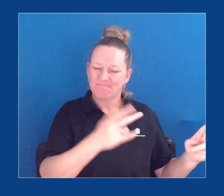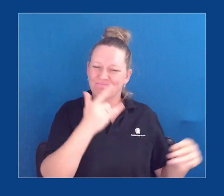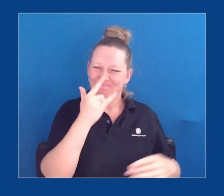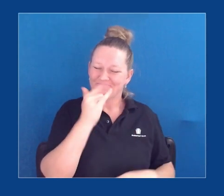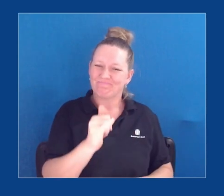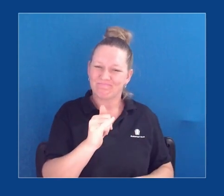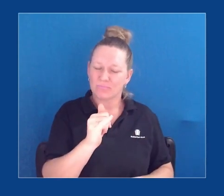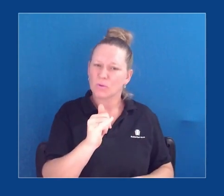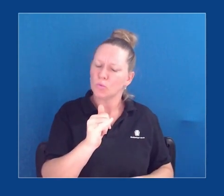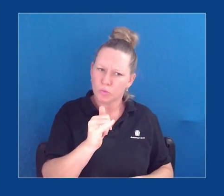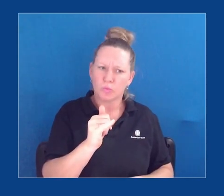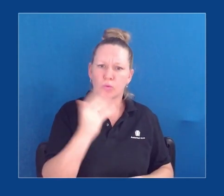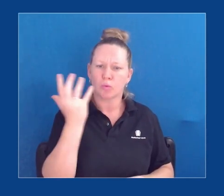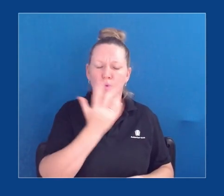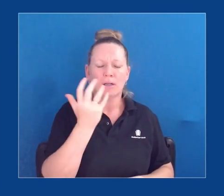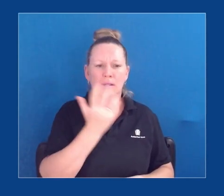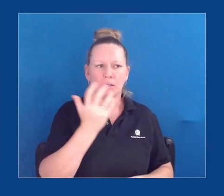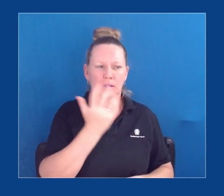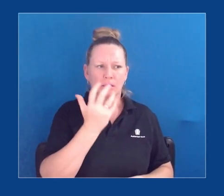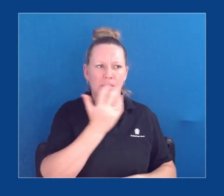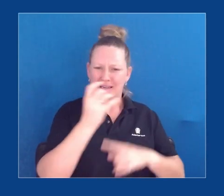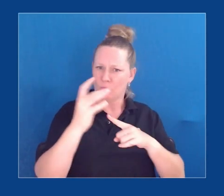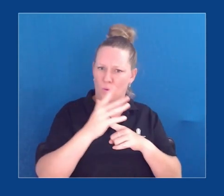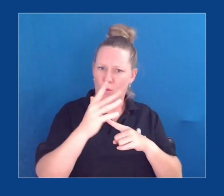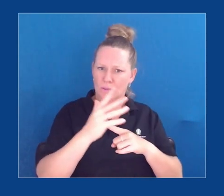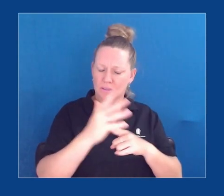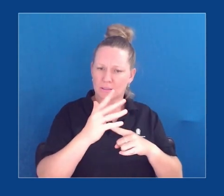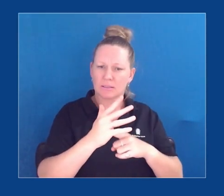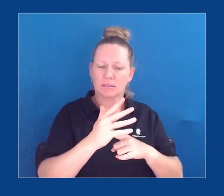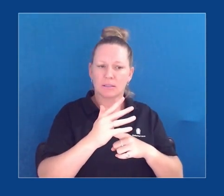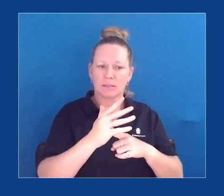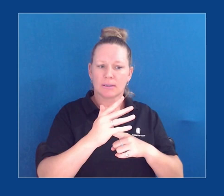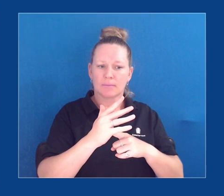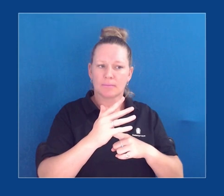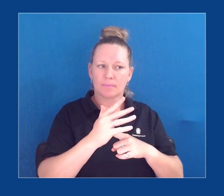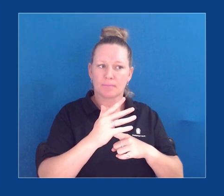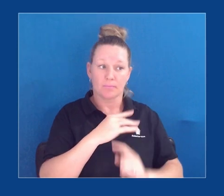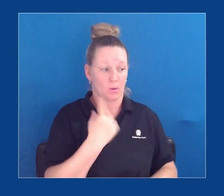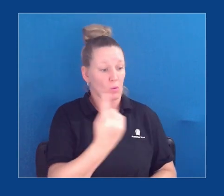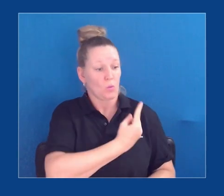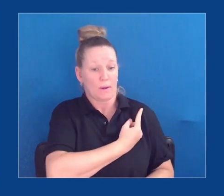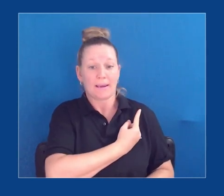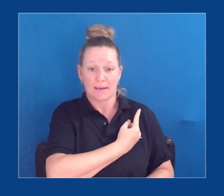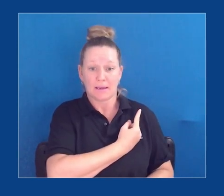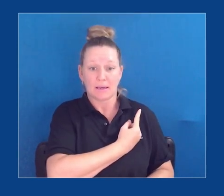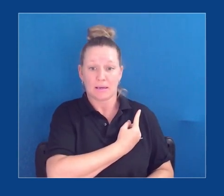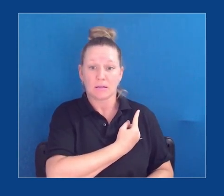because we then went on to write during the course of